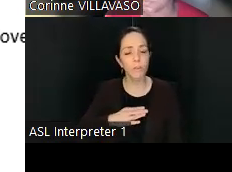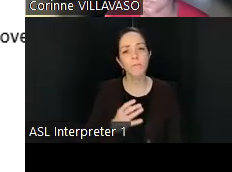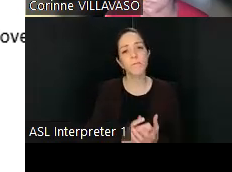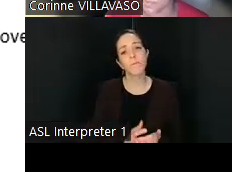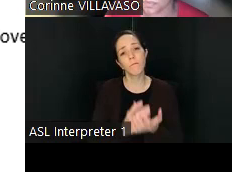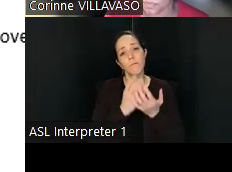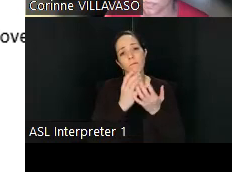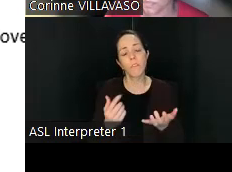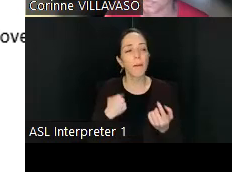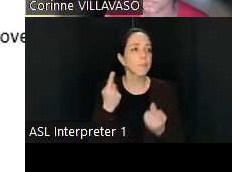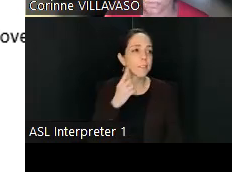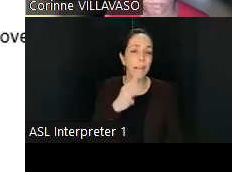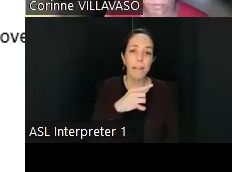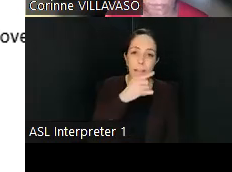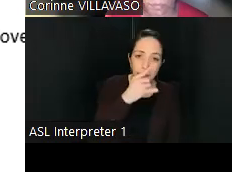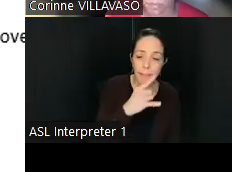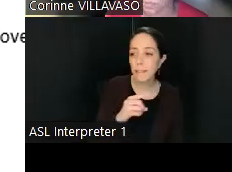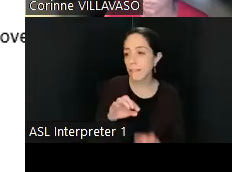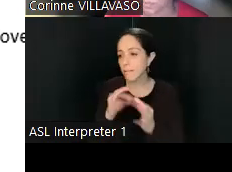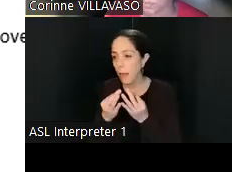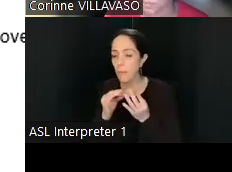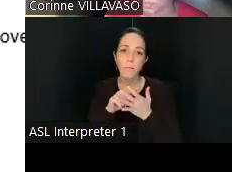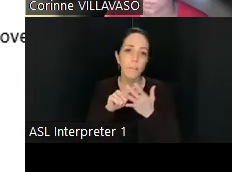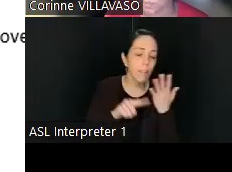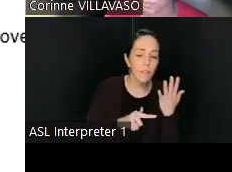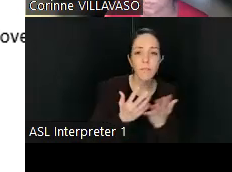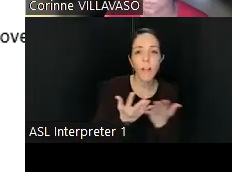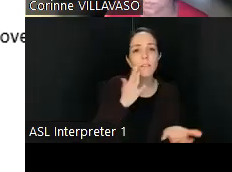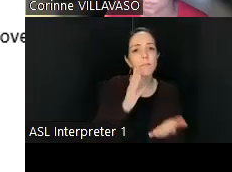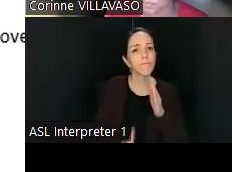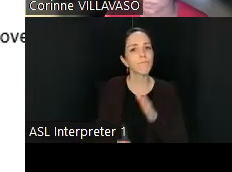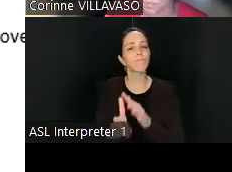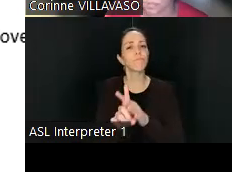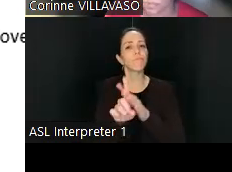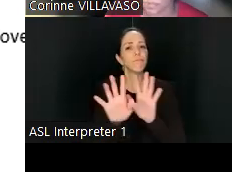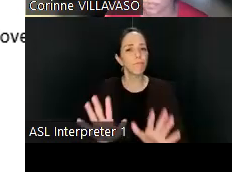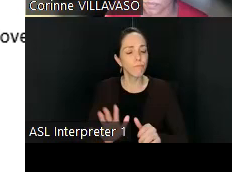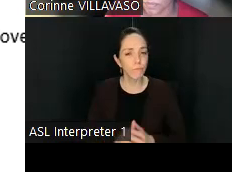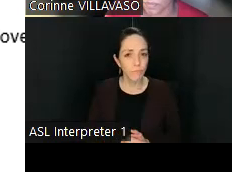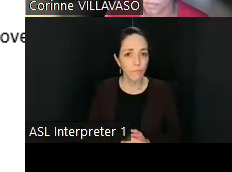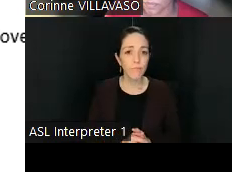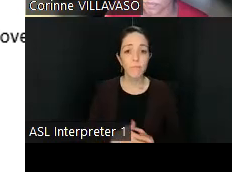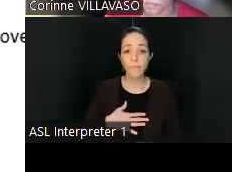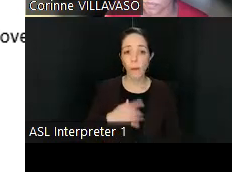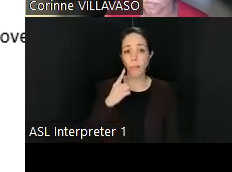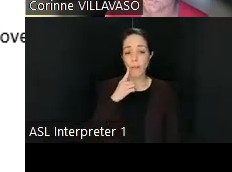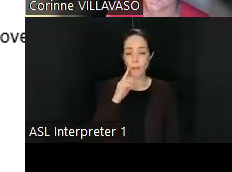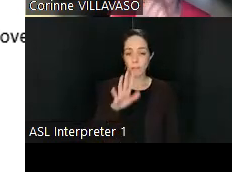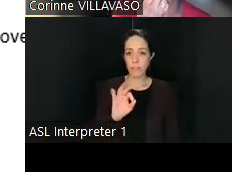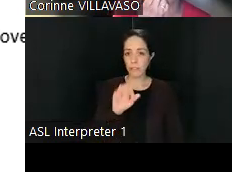kids. There's just so many things that come up. And my thought was, if you make it for